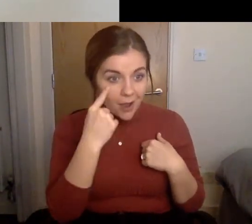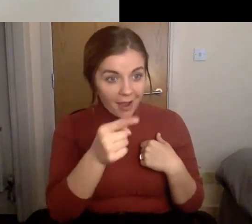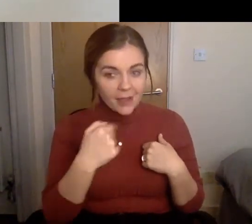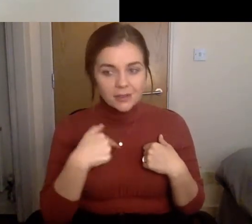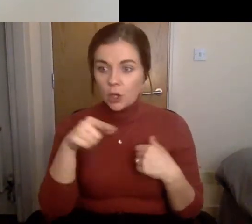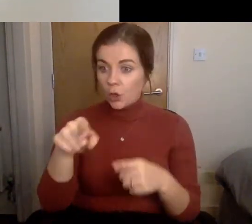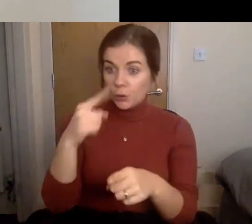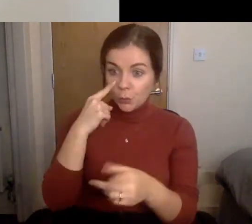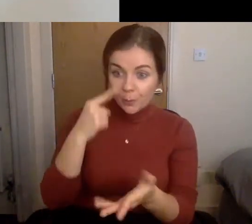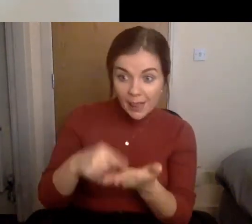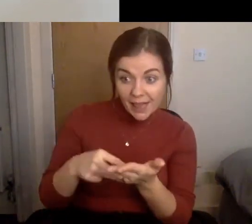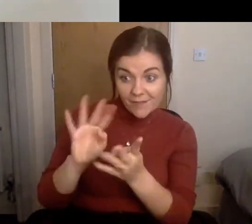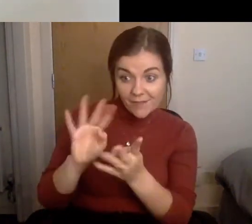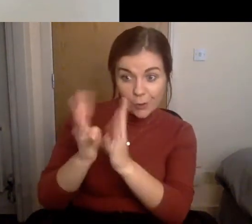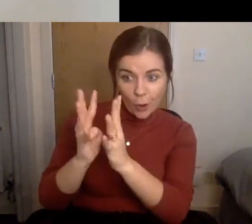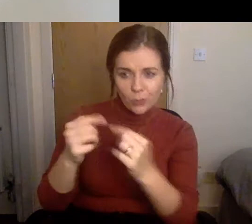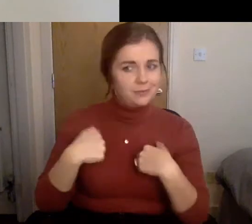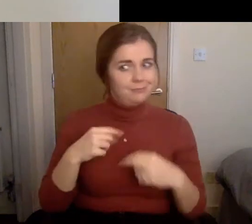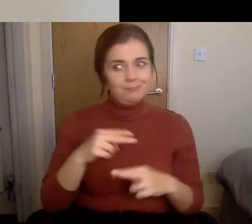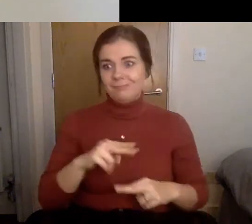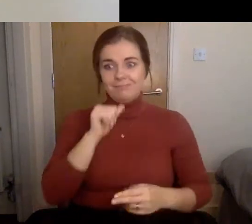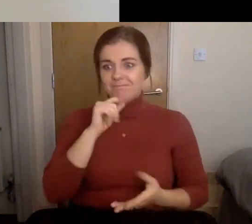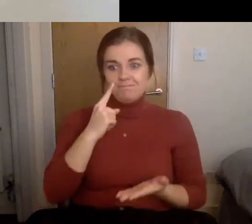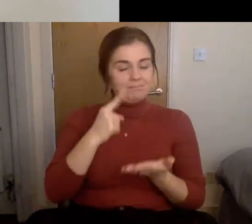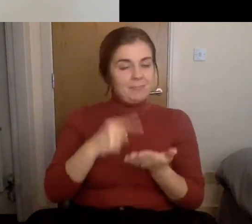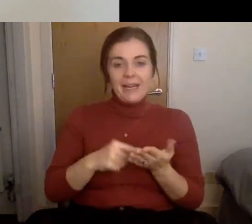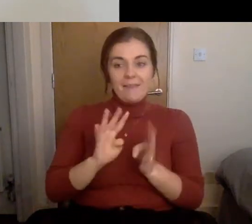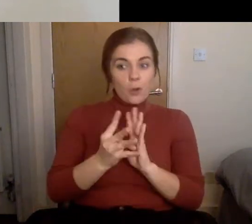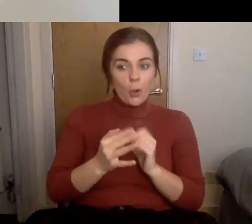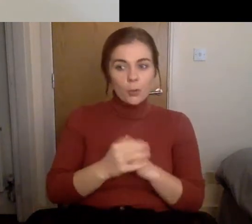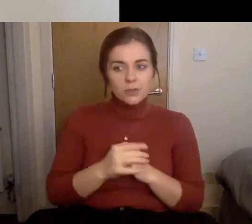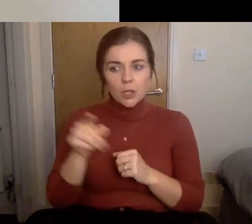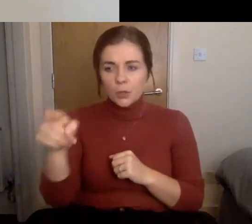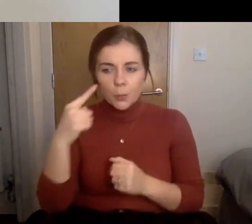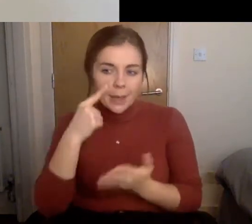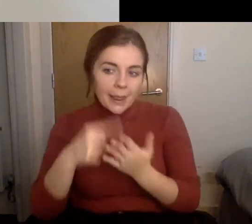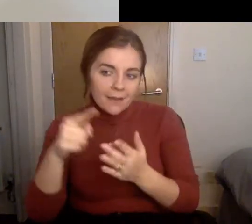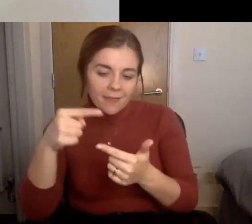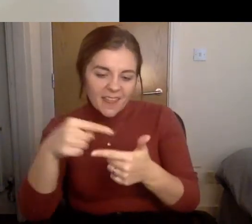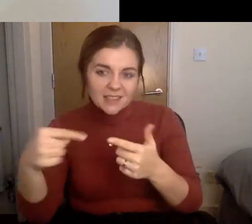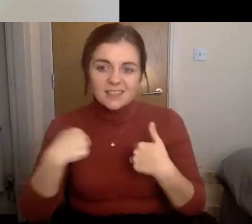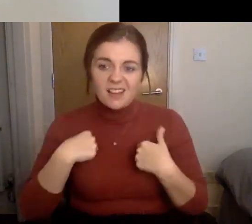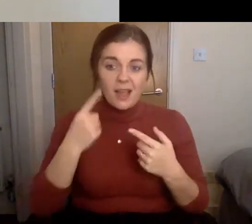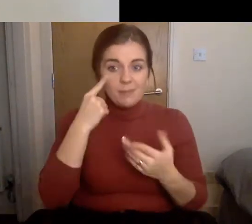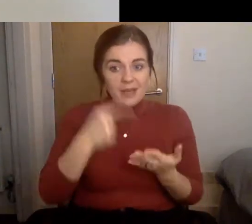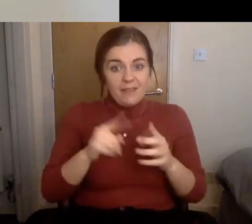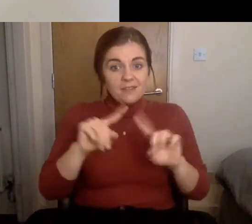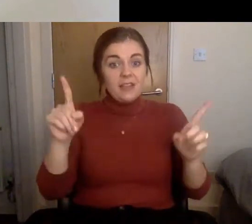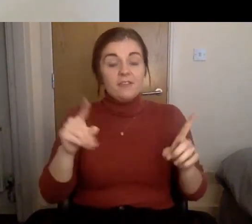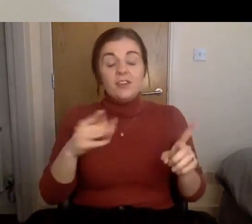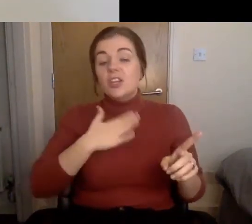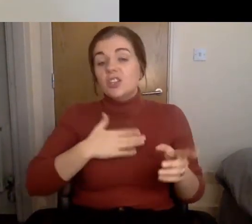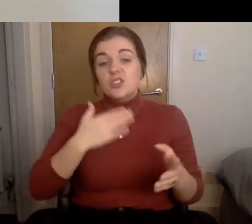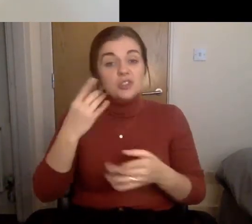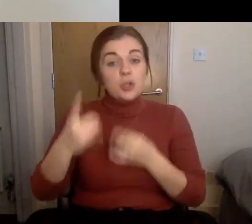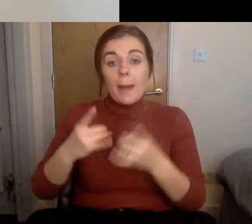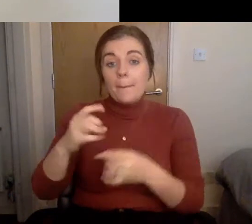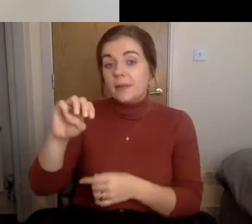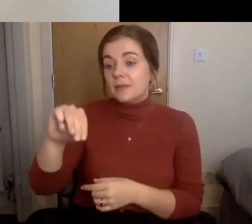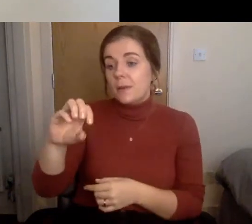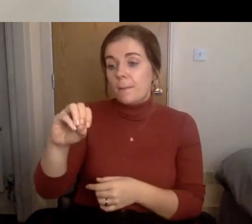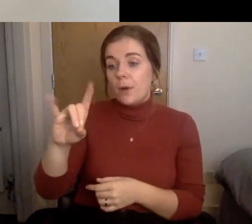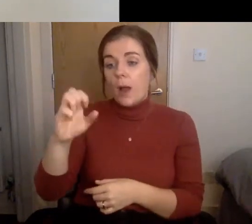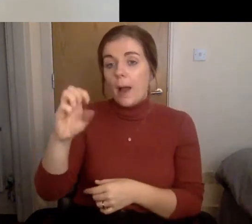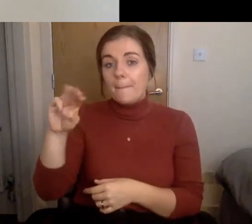in ghosts, I don't. You believe this, I believe that, and it just so happens that Muhammad believes this and I